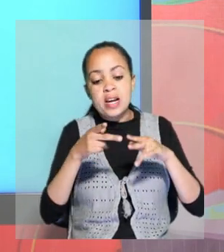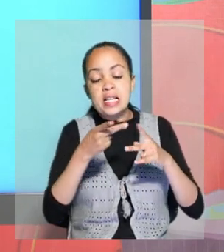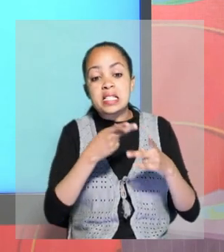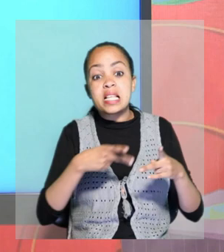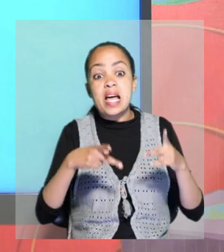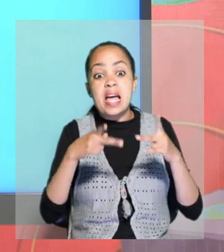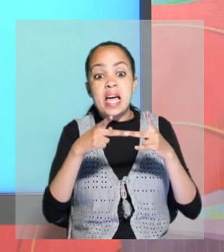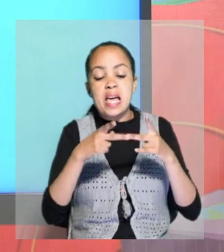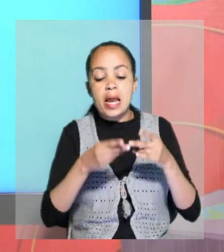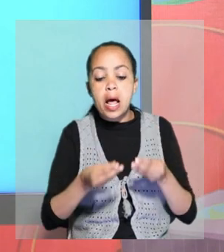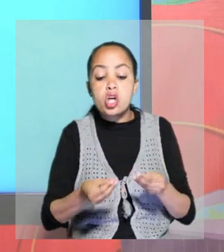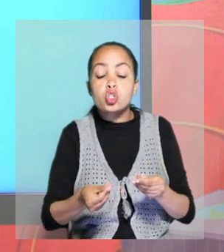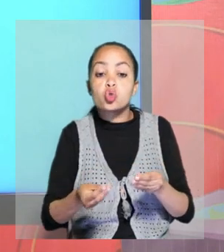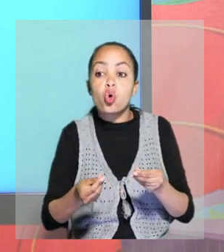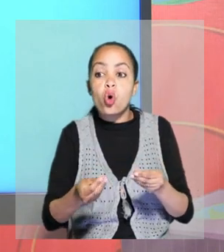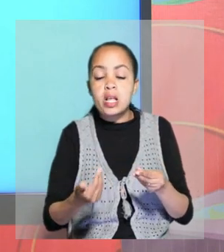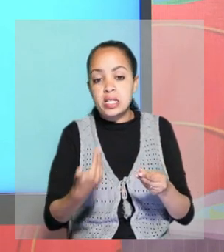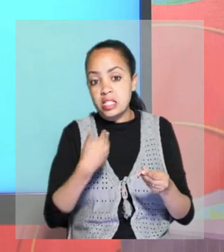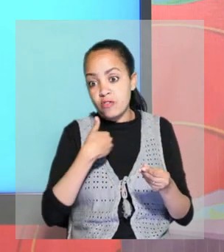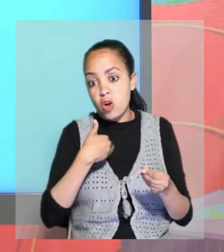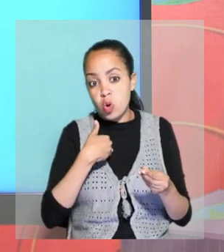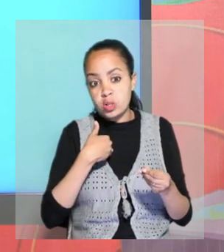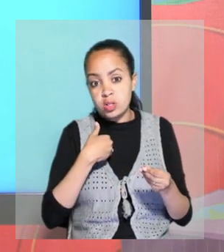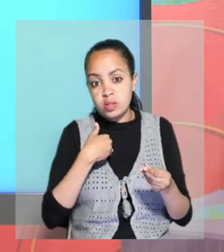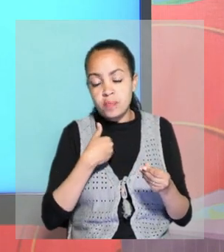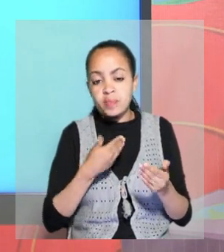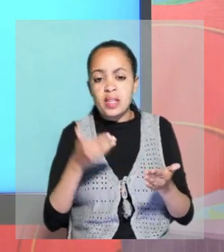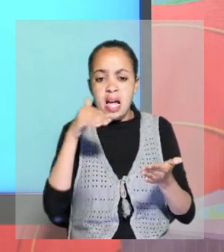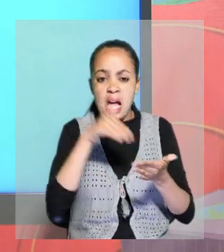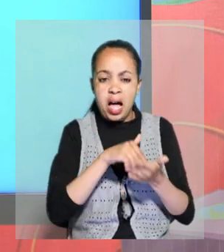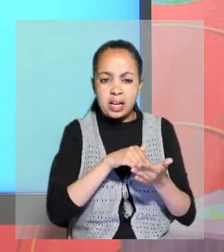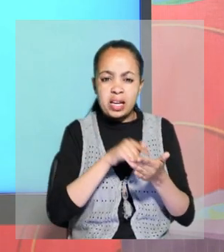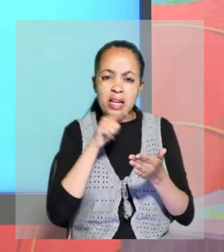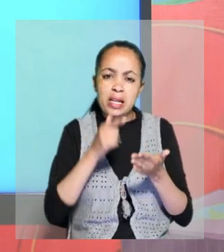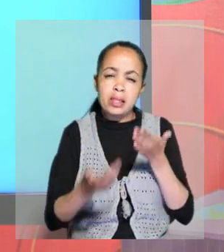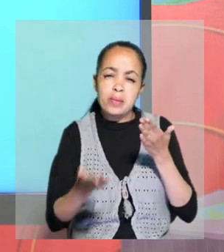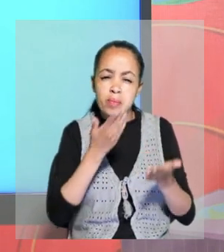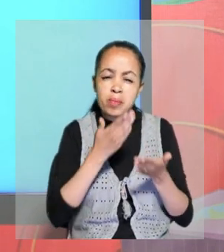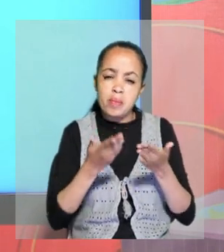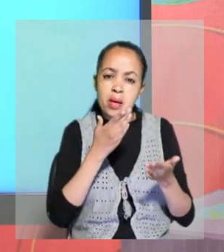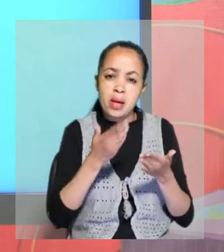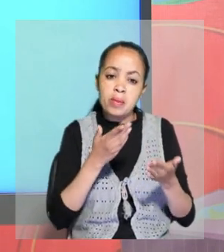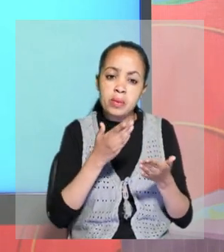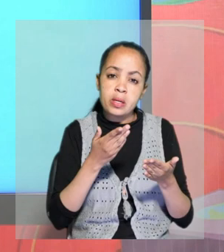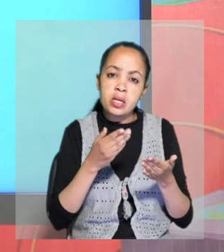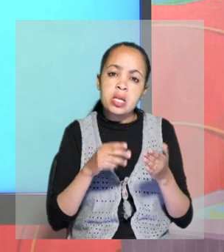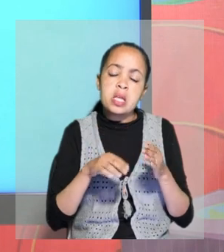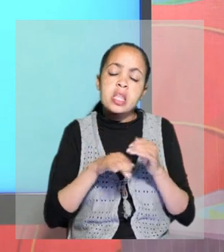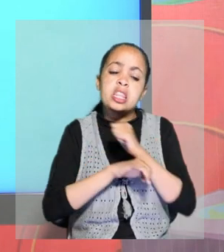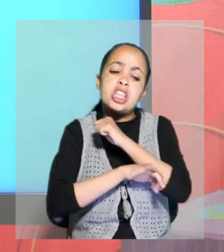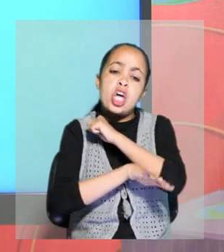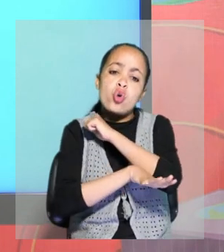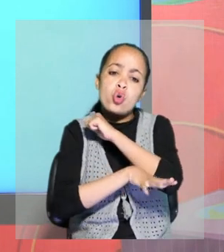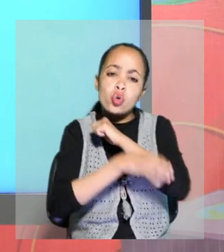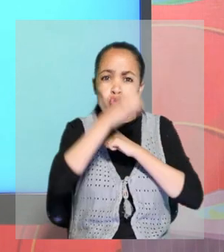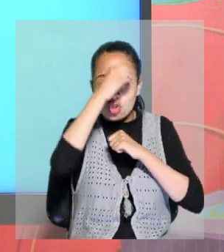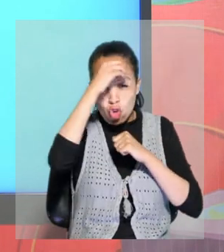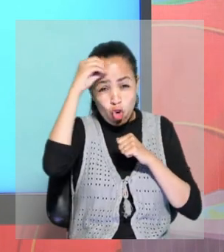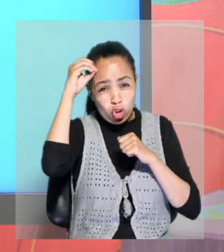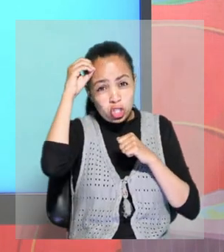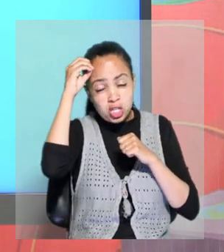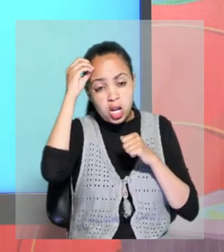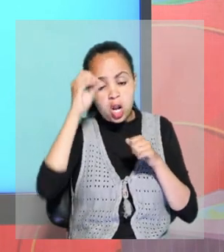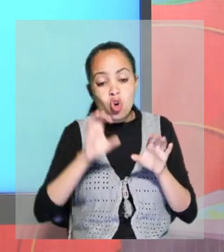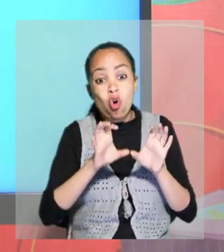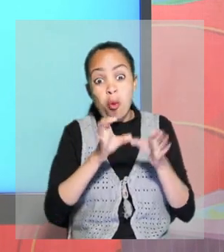where primitive soil is found. And again, it may be the seed bank or root of the original succession or